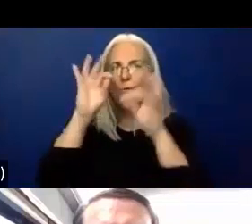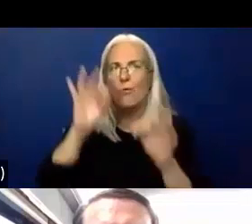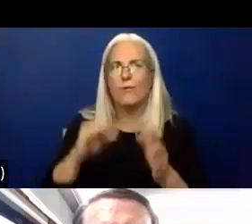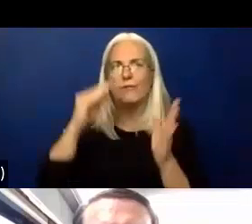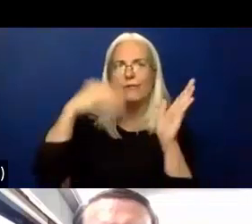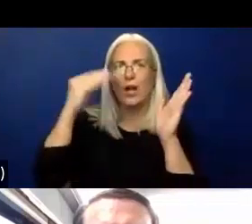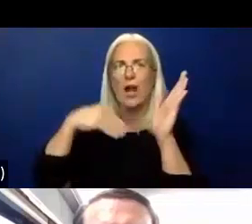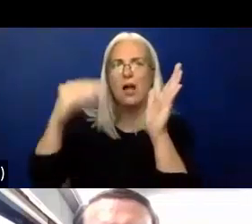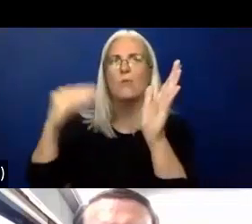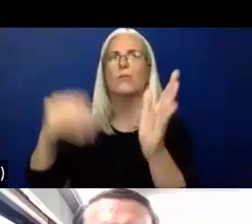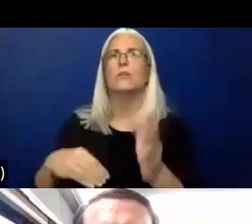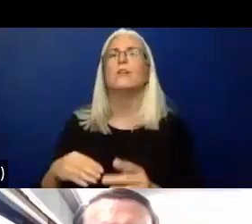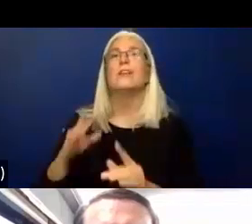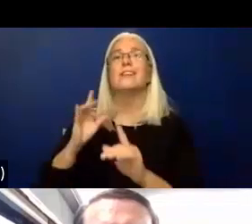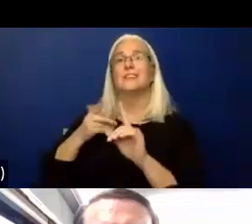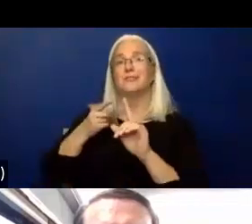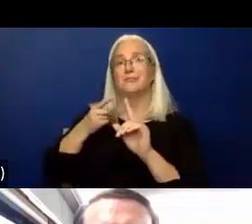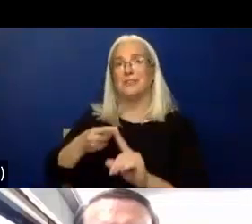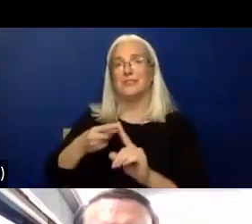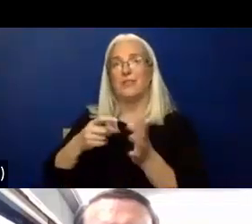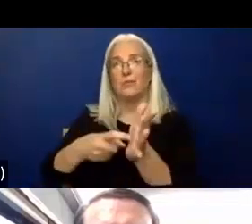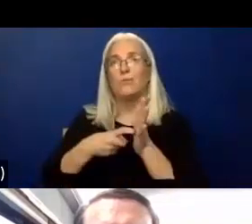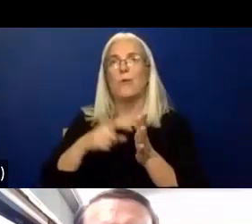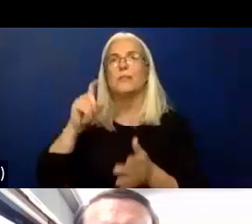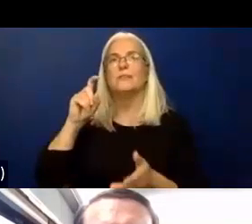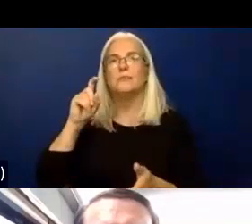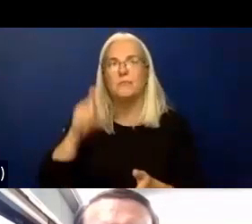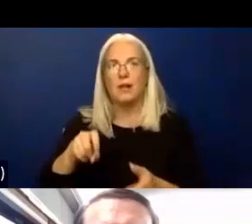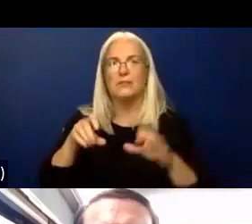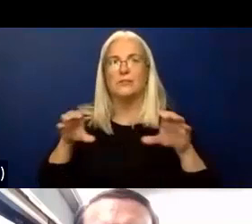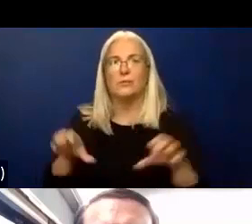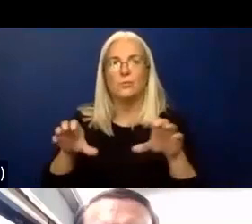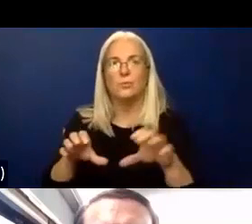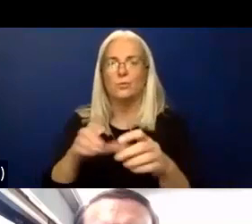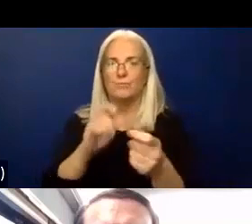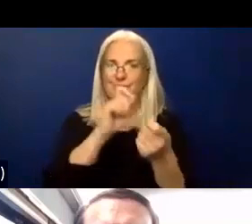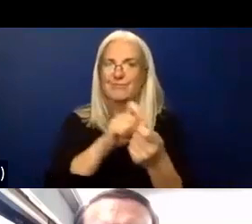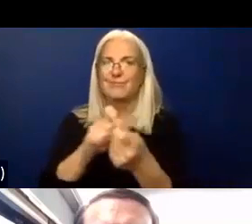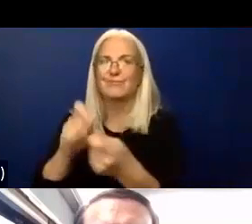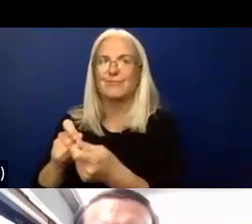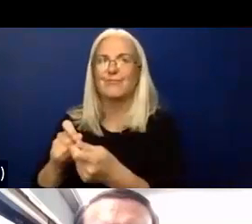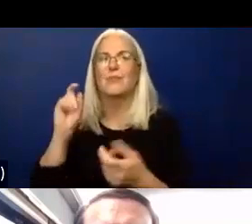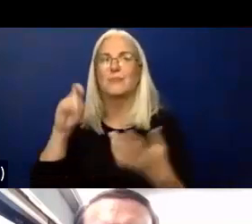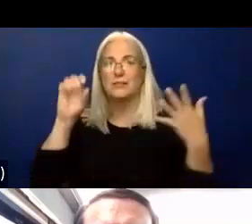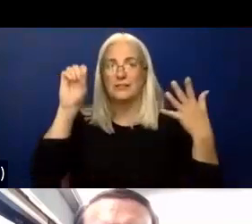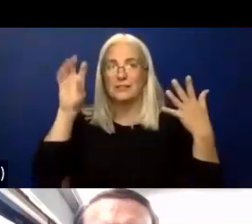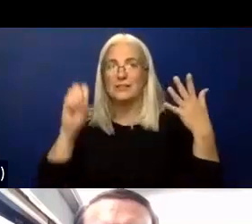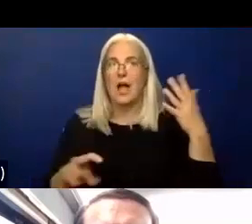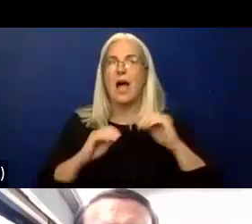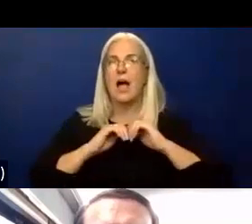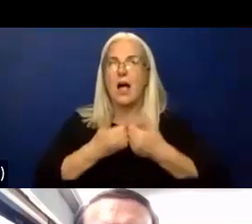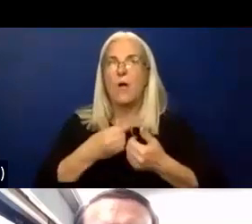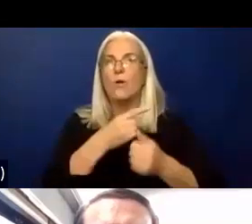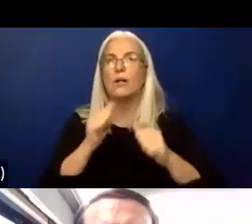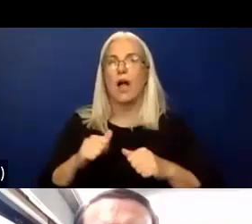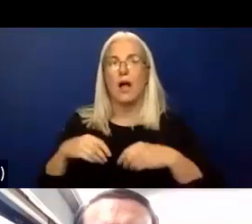schools be able to do the initial line listing of contacts and be able to provide